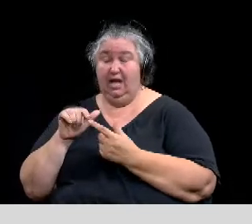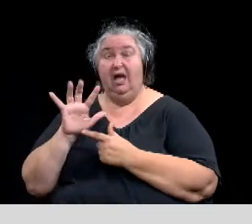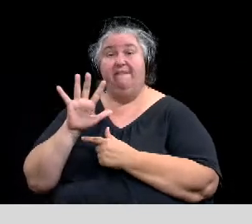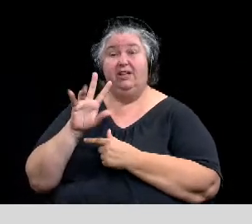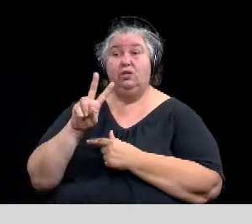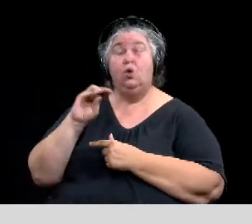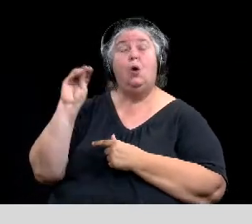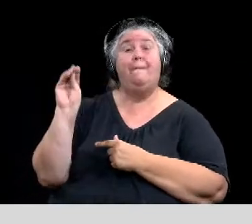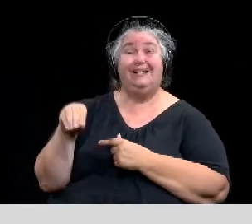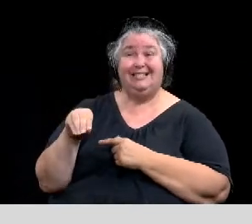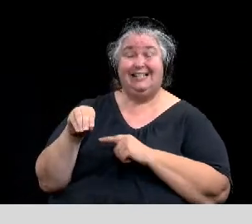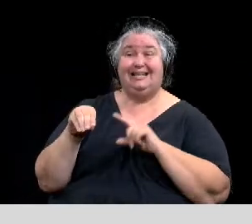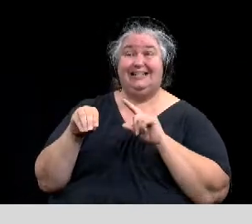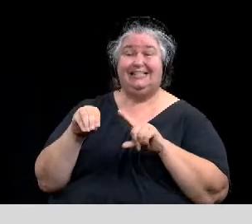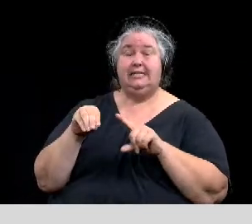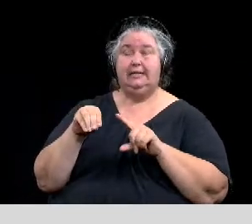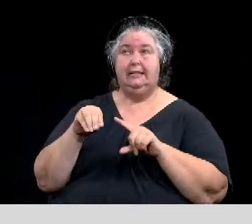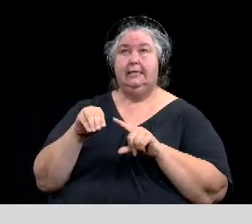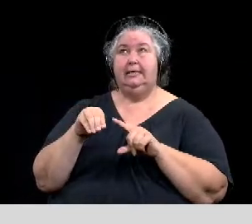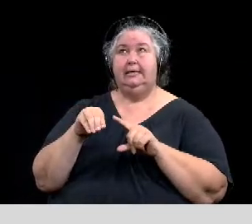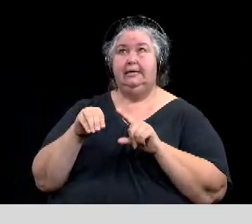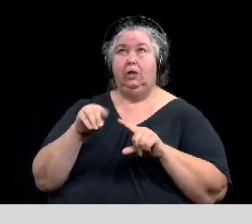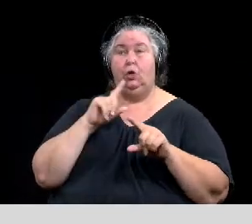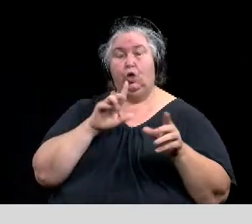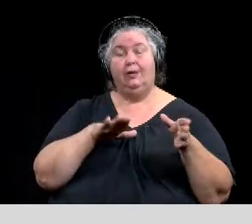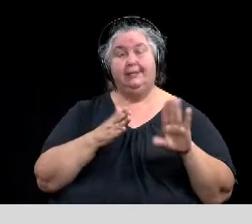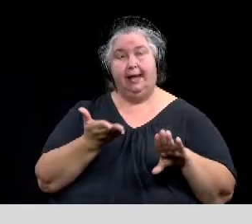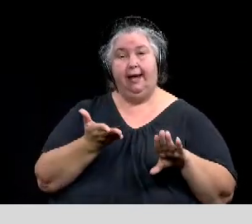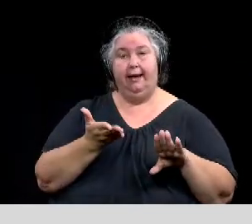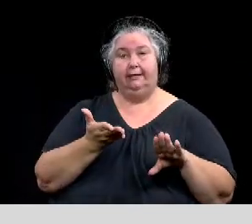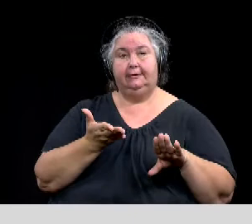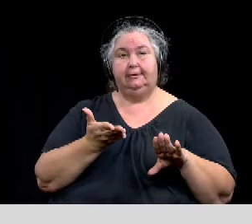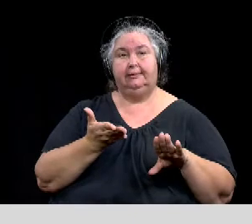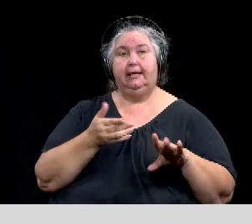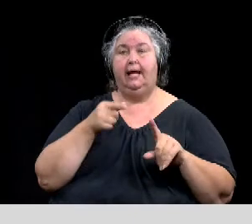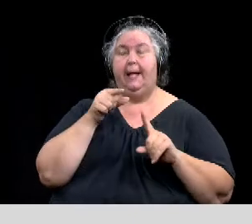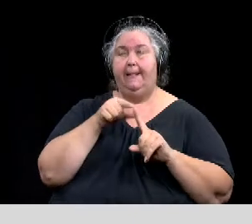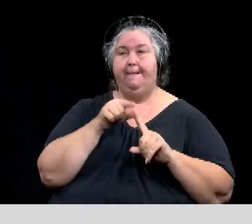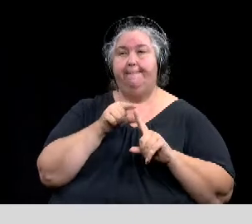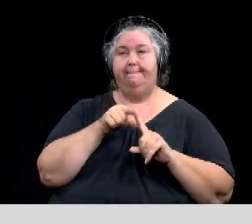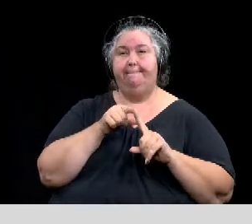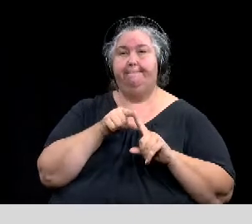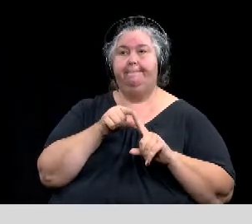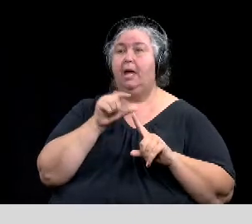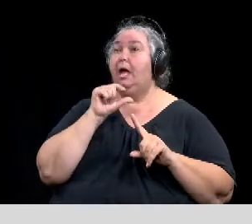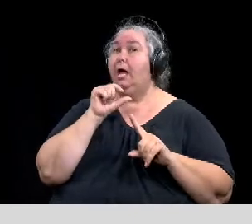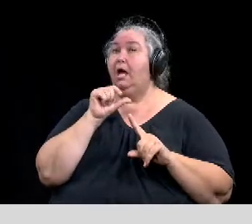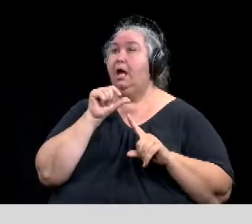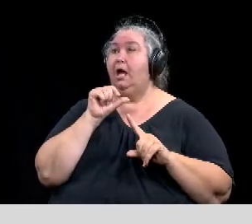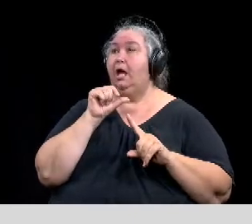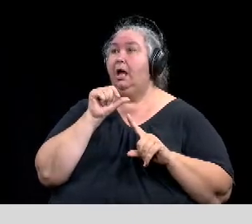52% who have perished from this disease have been non-Hispanic white,